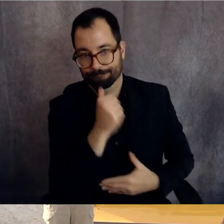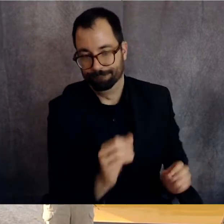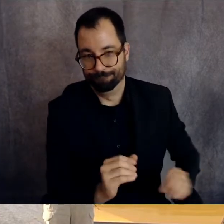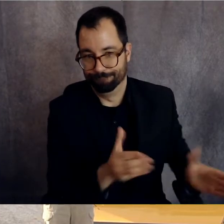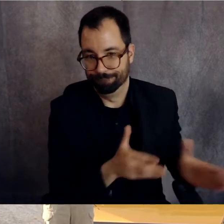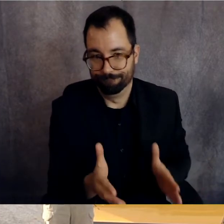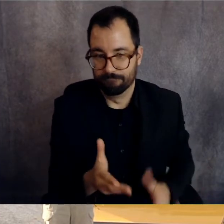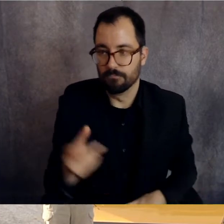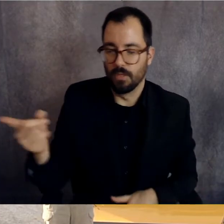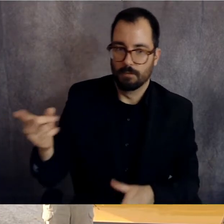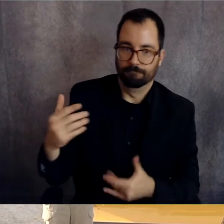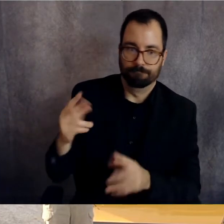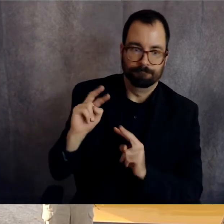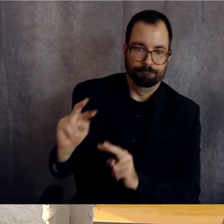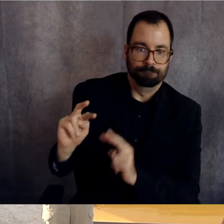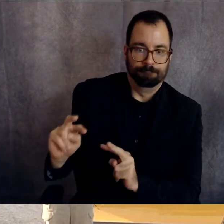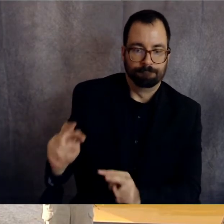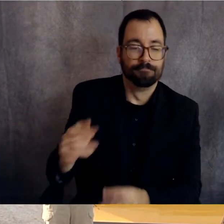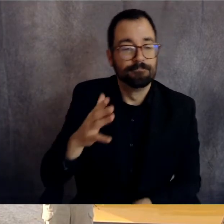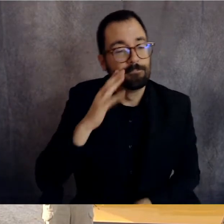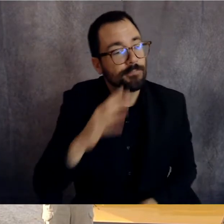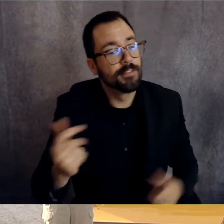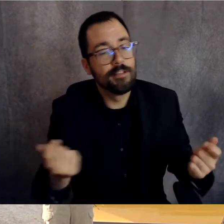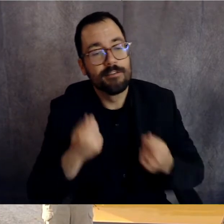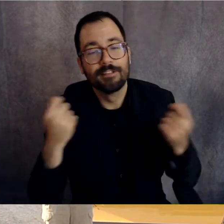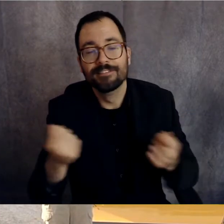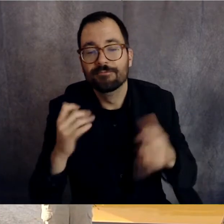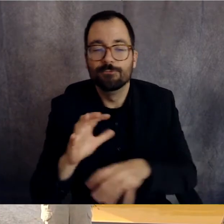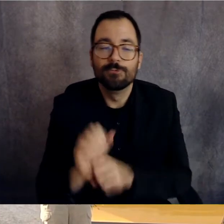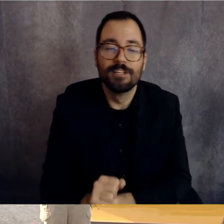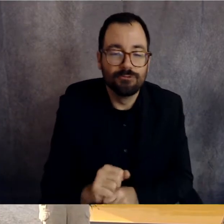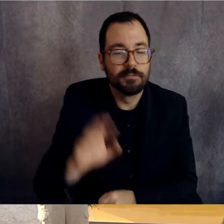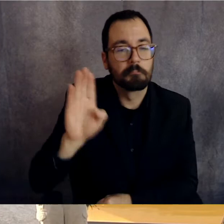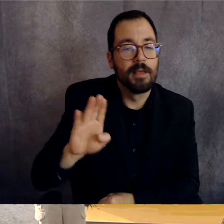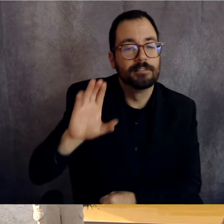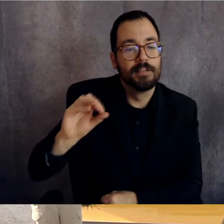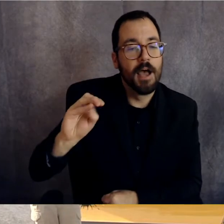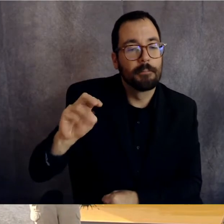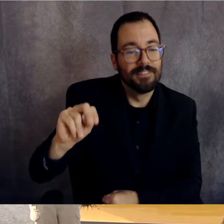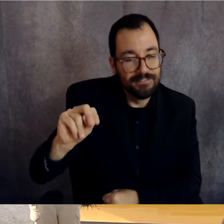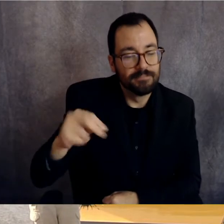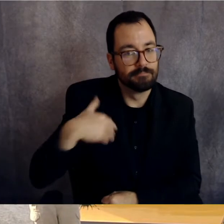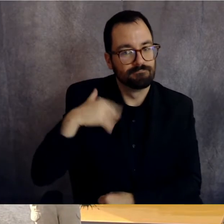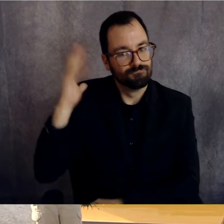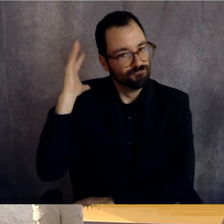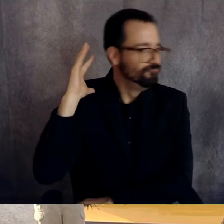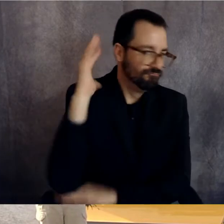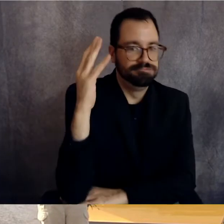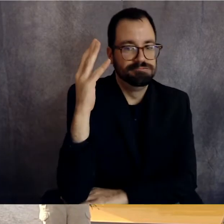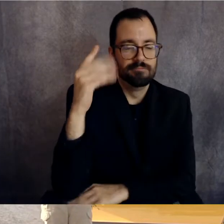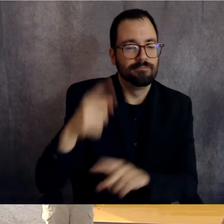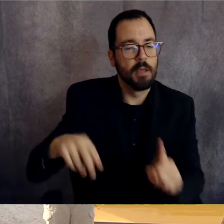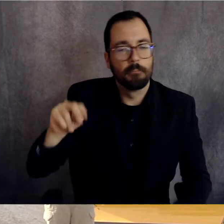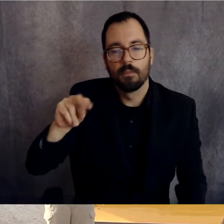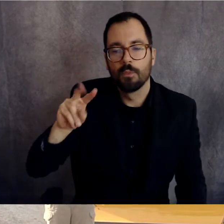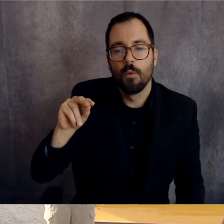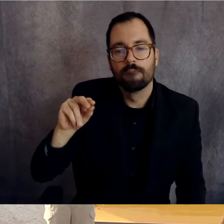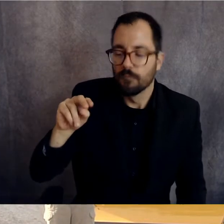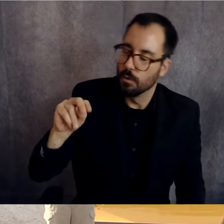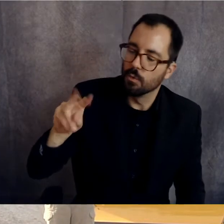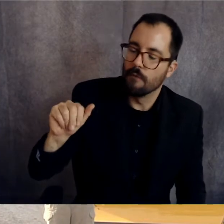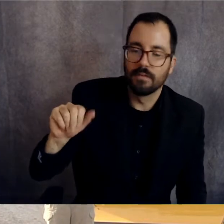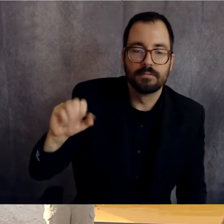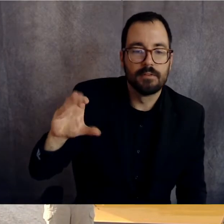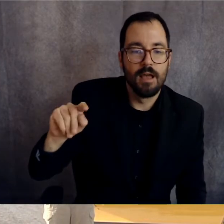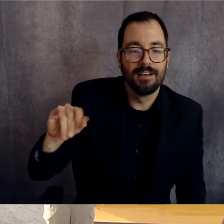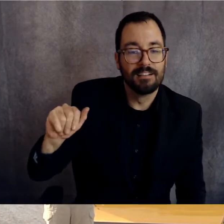holiday traditions like the tree arrival on Boston Common this morning from our friends from Nova Scotia, who never forgot Boston, who helped them in